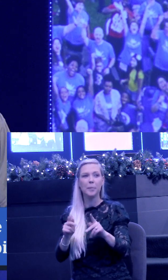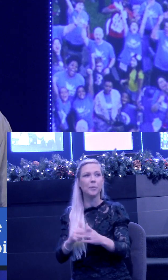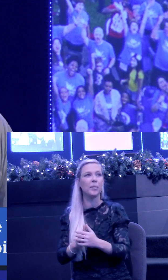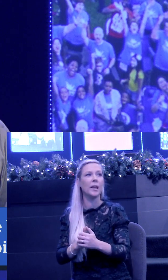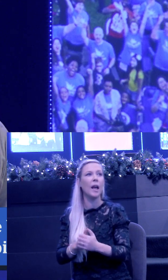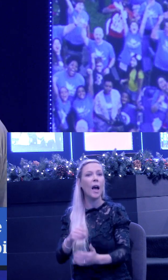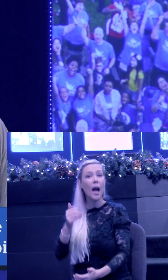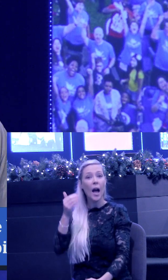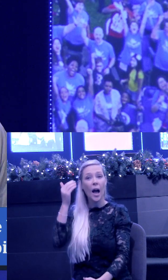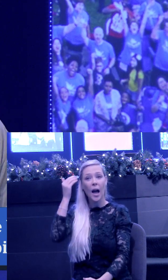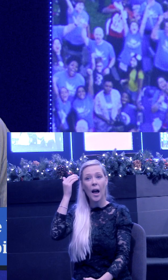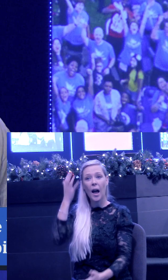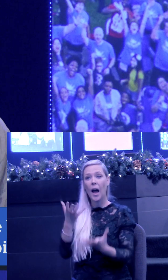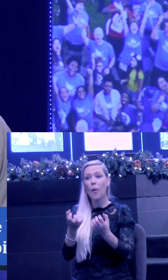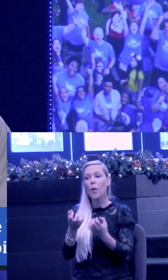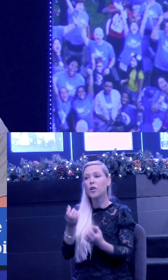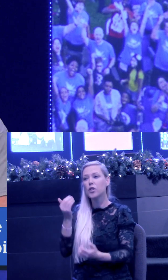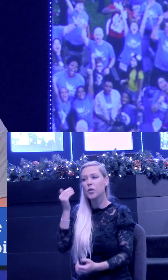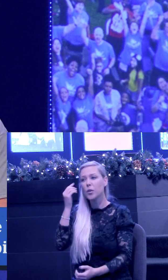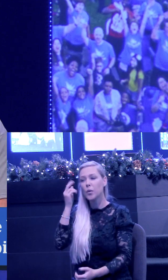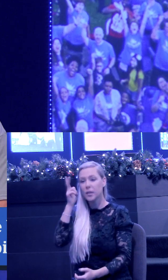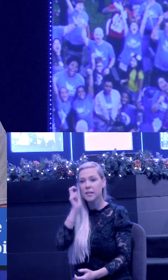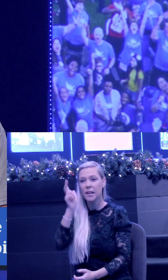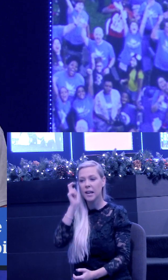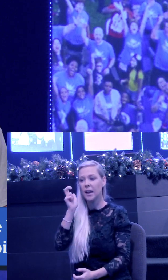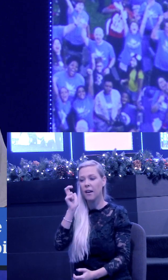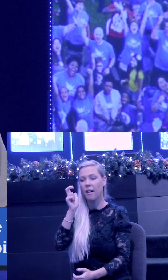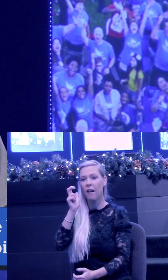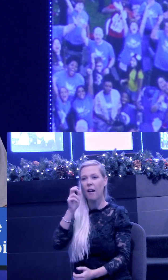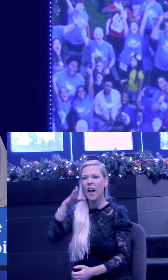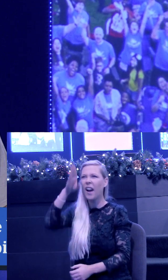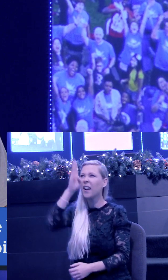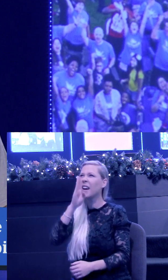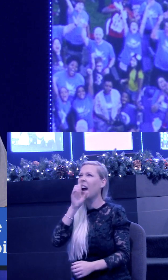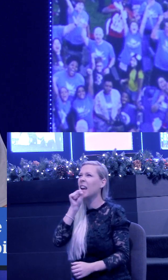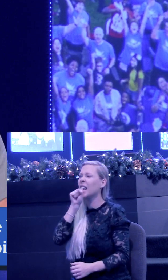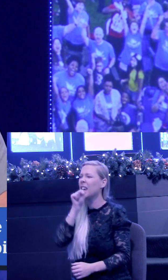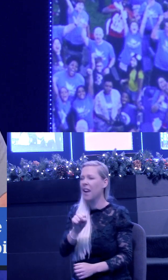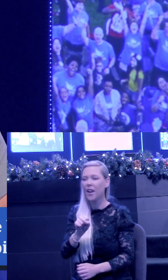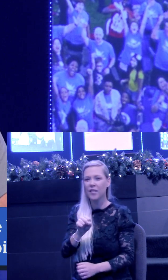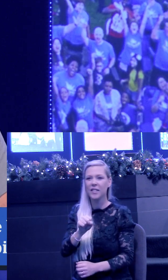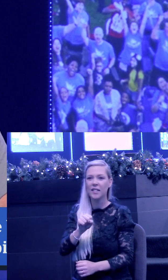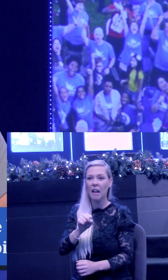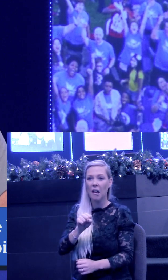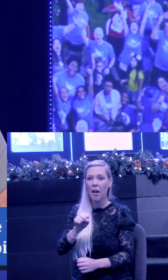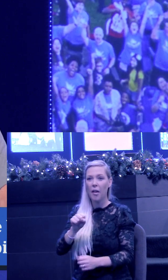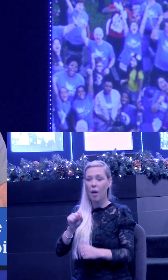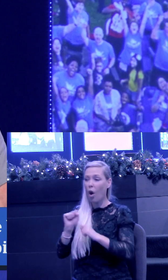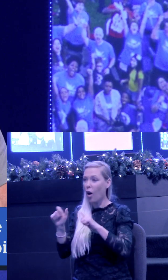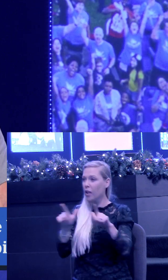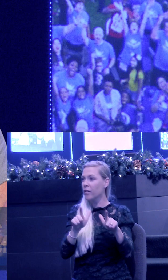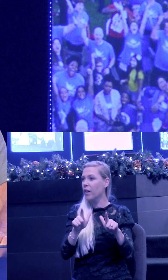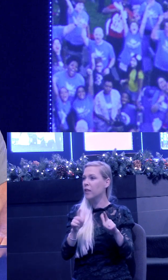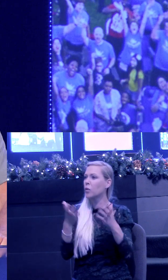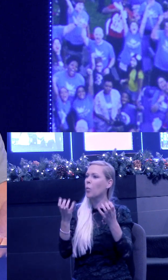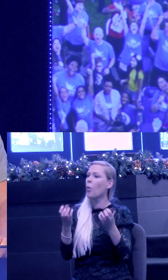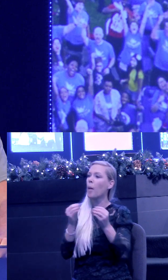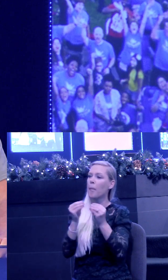hear this. God is so pleased with that heart when you want to be a part of that journey. Now, raise your hand on this.